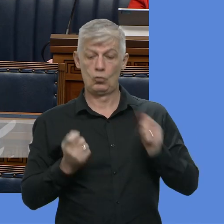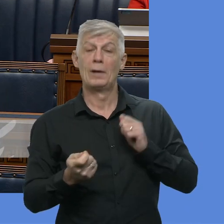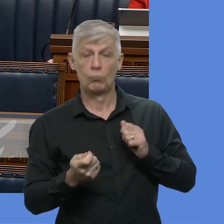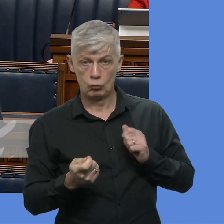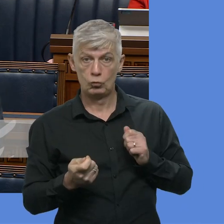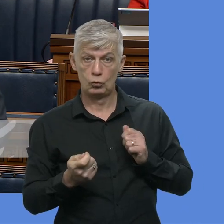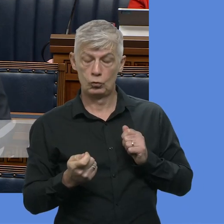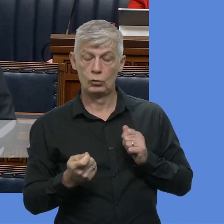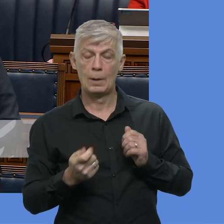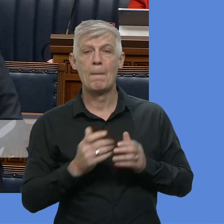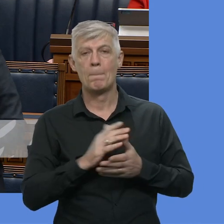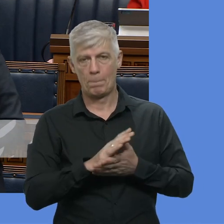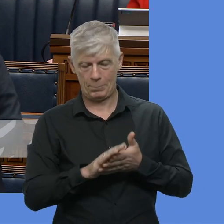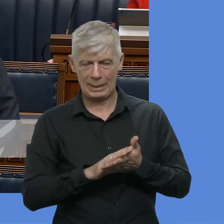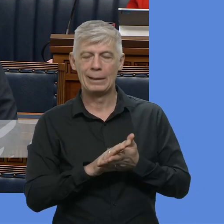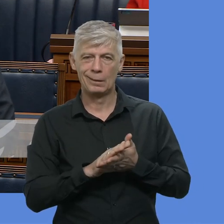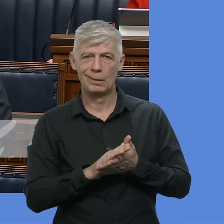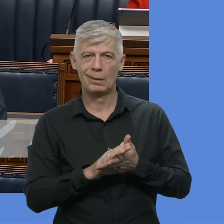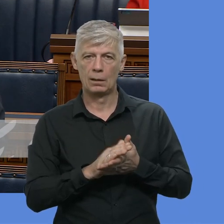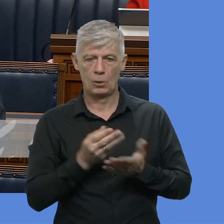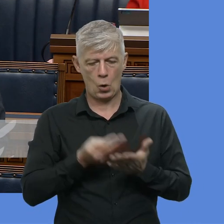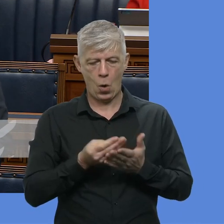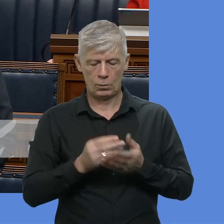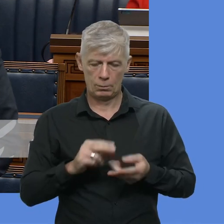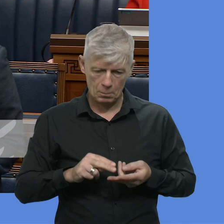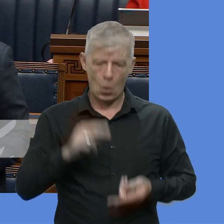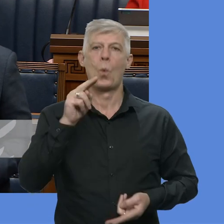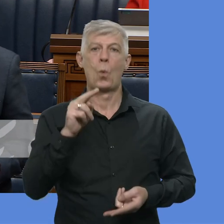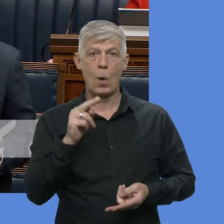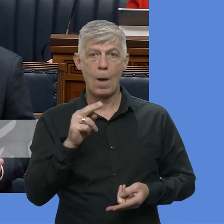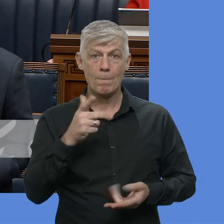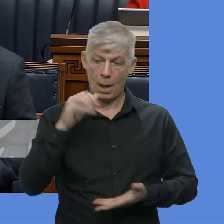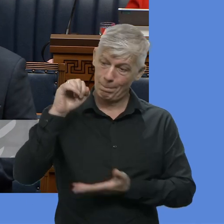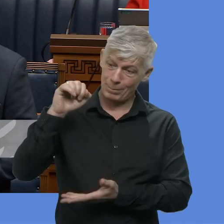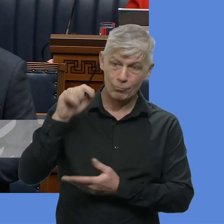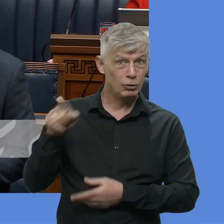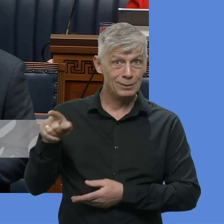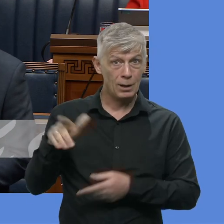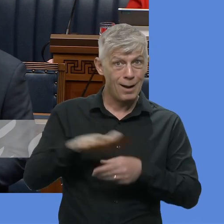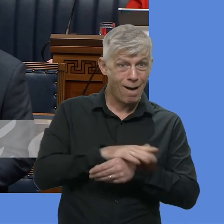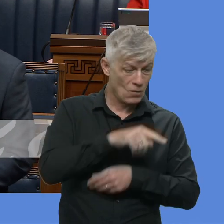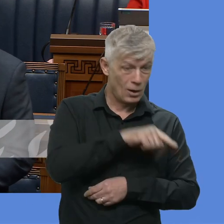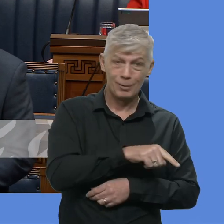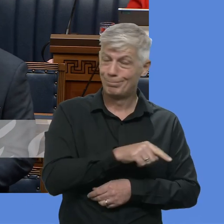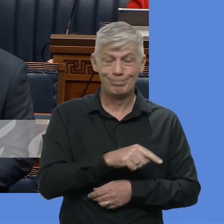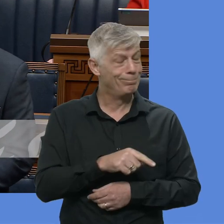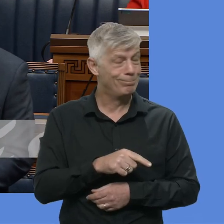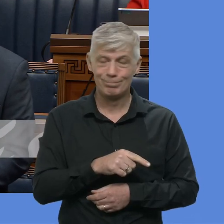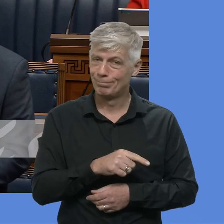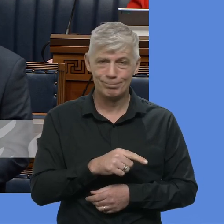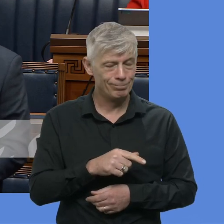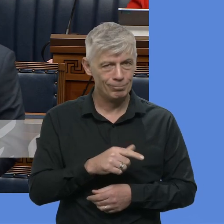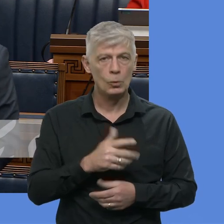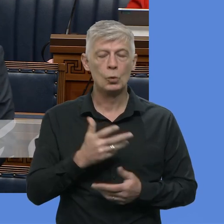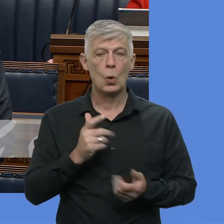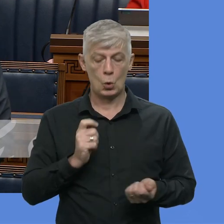change to that scheme is likely to incur additional costs for which there's no budget available at this moment in time, and any